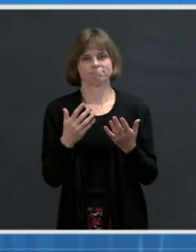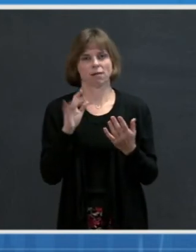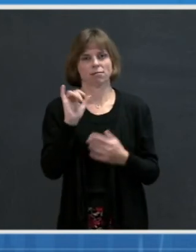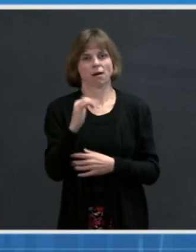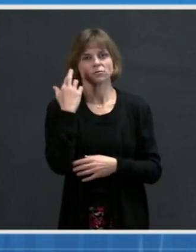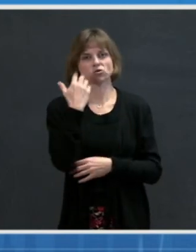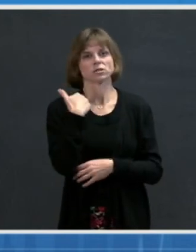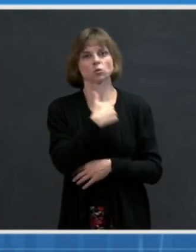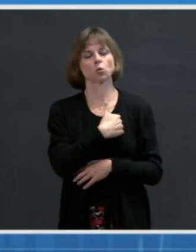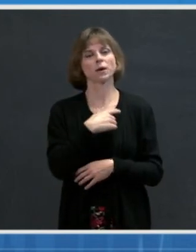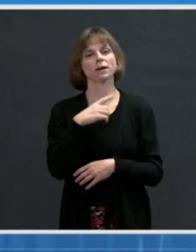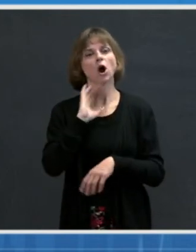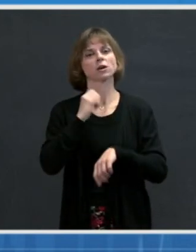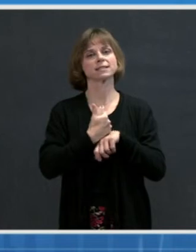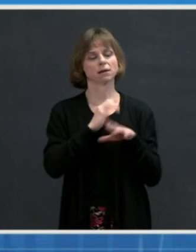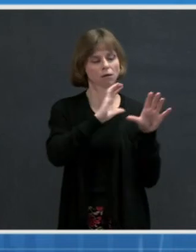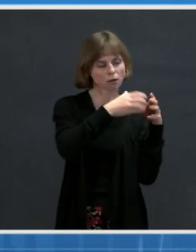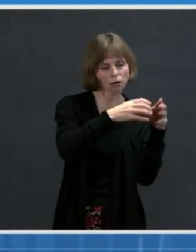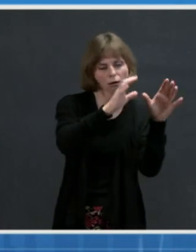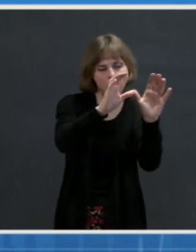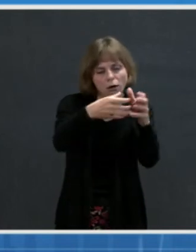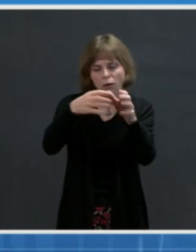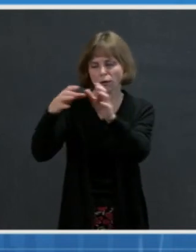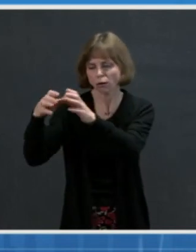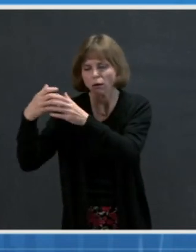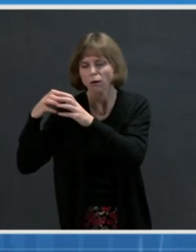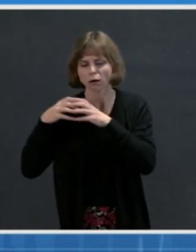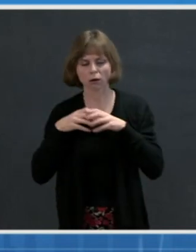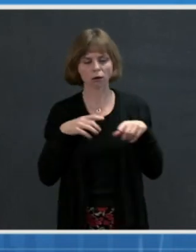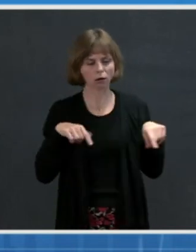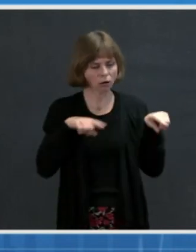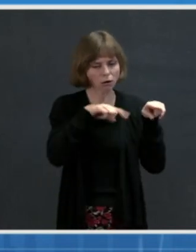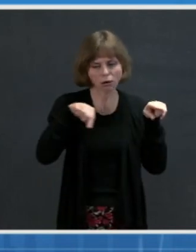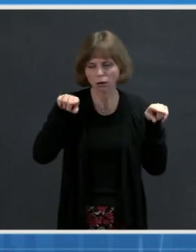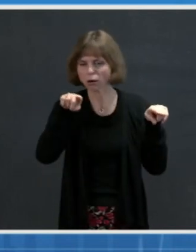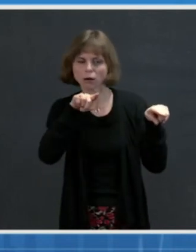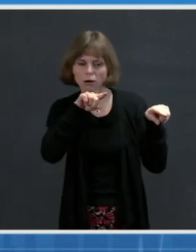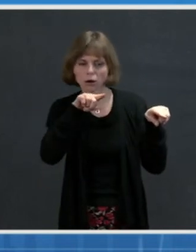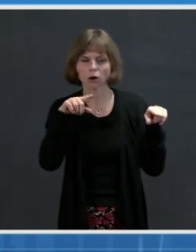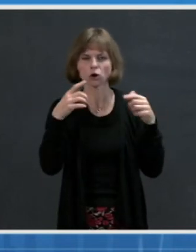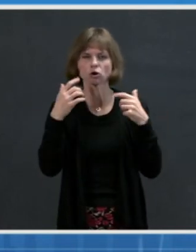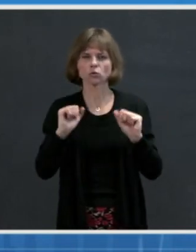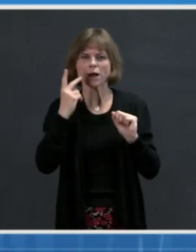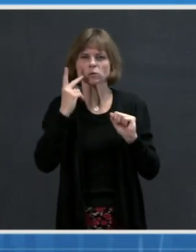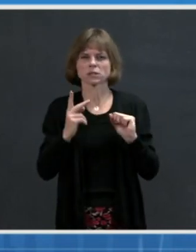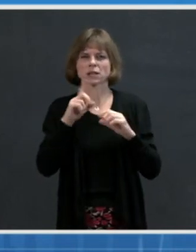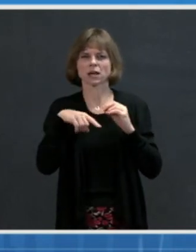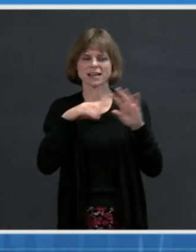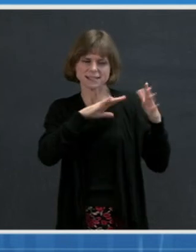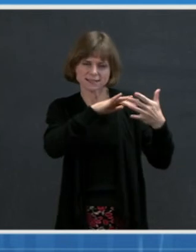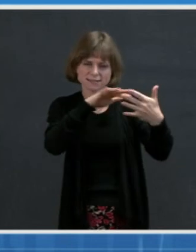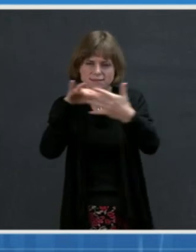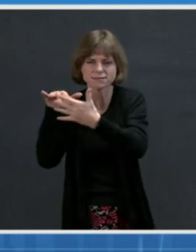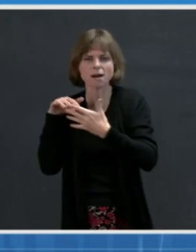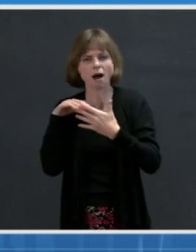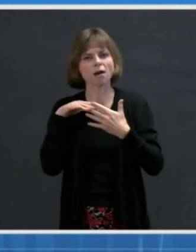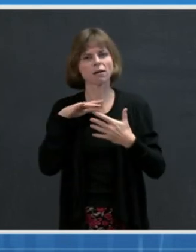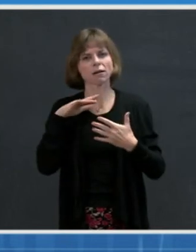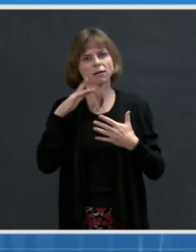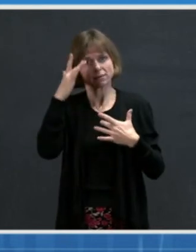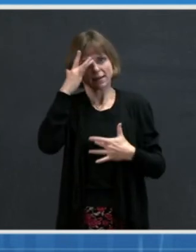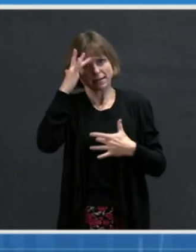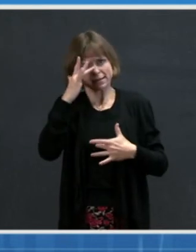these cohorts and we're looking at what might possibly be hints at pathogenesis. It's very difficult to treat